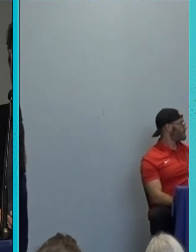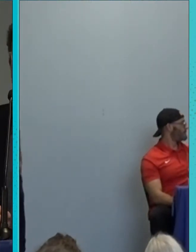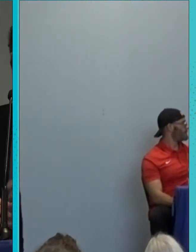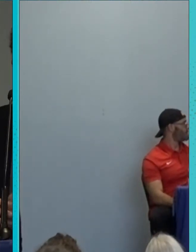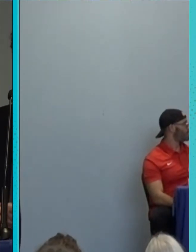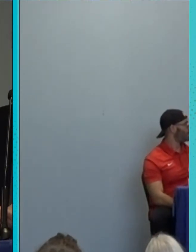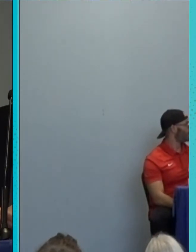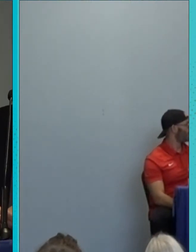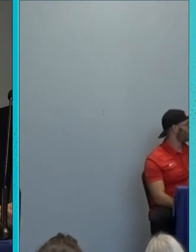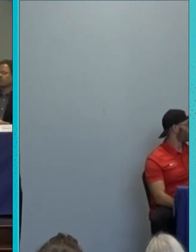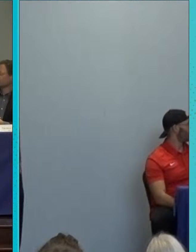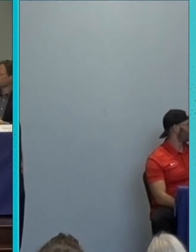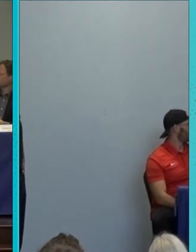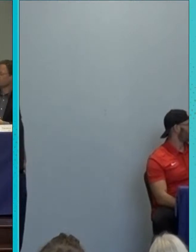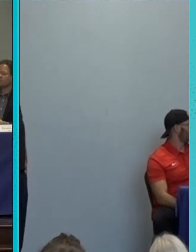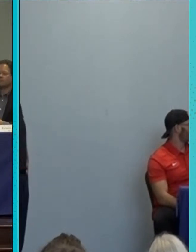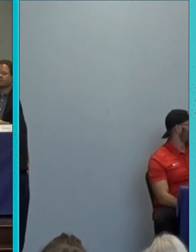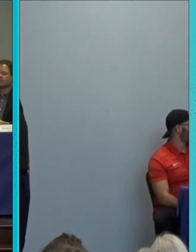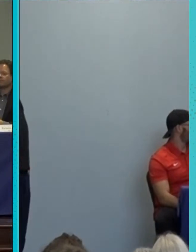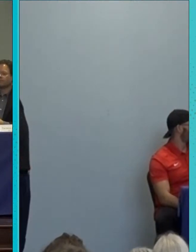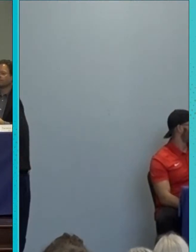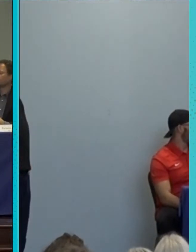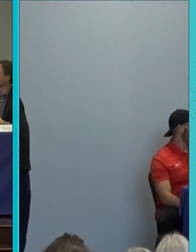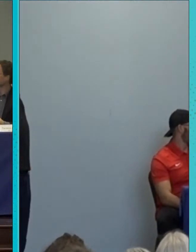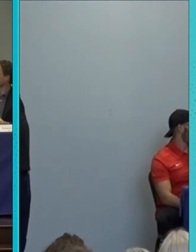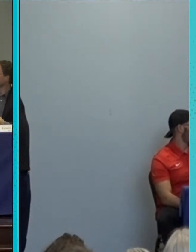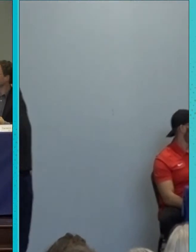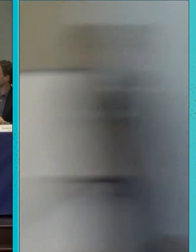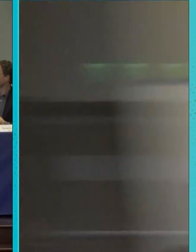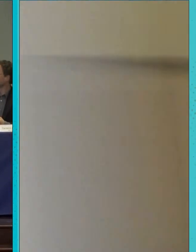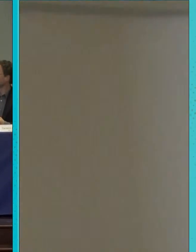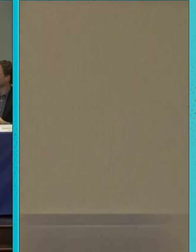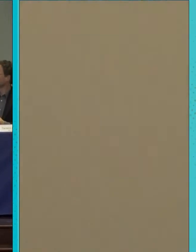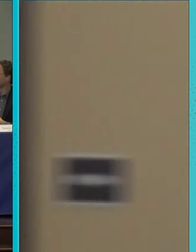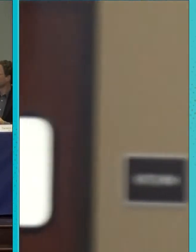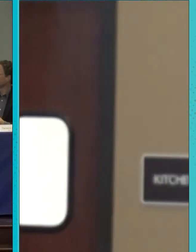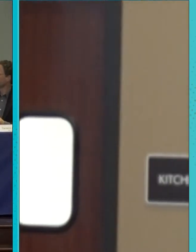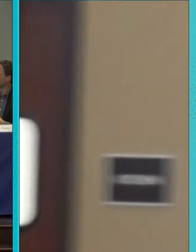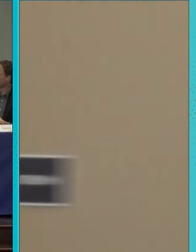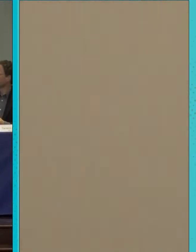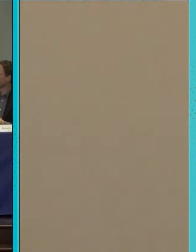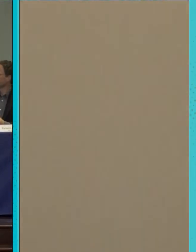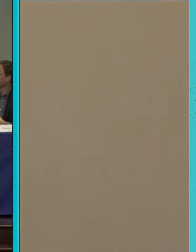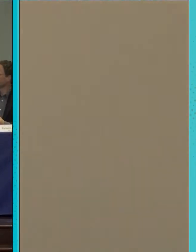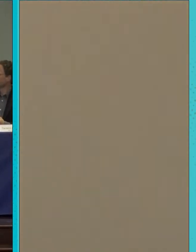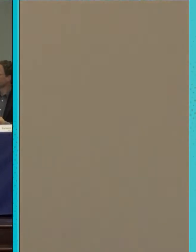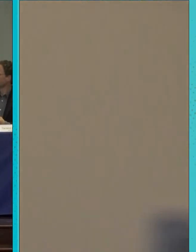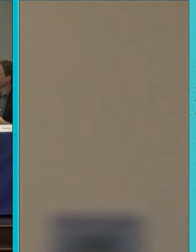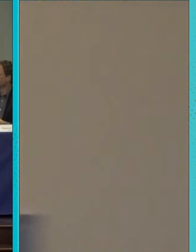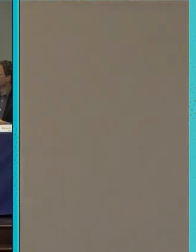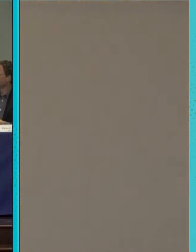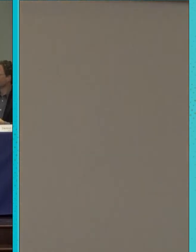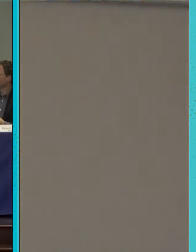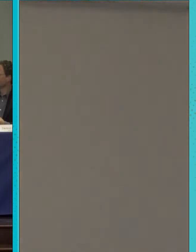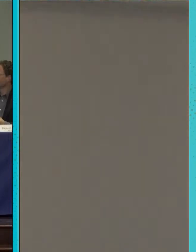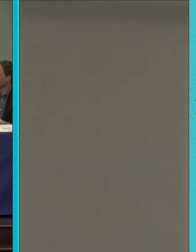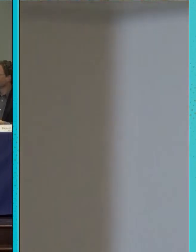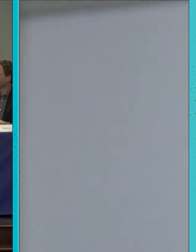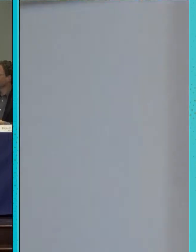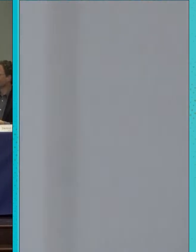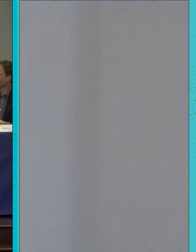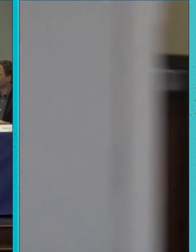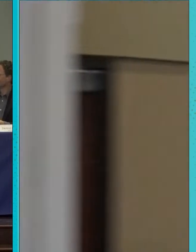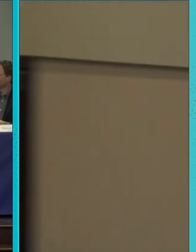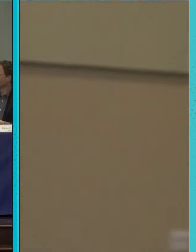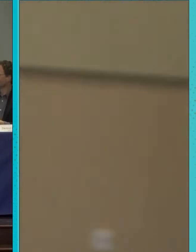to add to this, with the helmet, they have the audio in it for hearing people. So with deaf people, we have